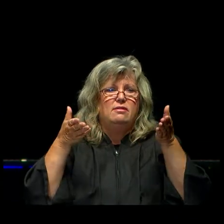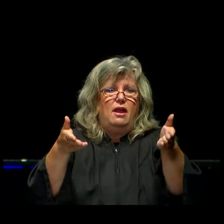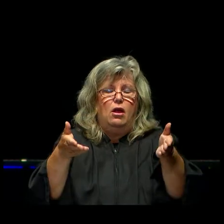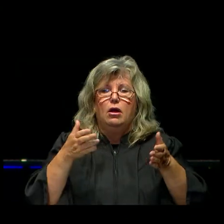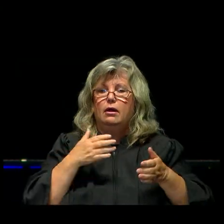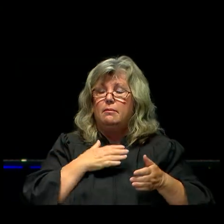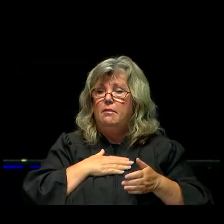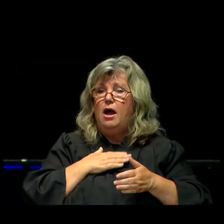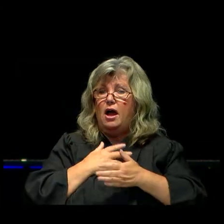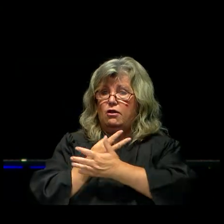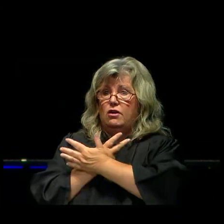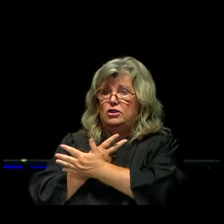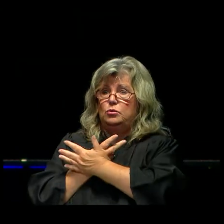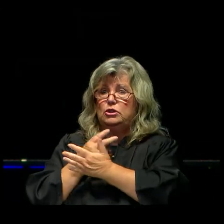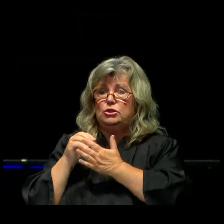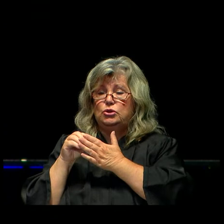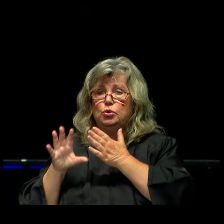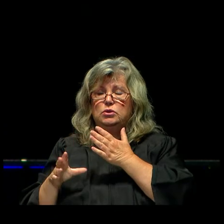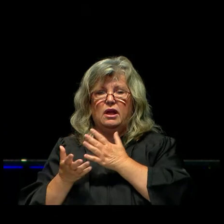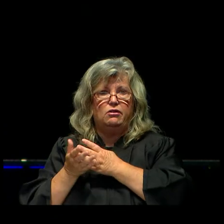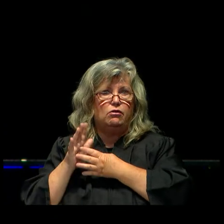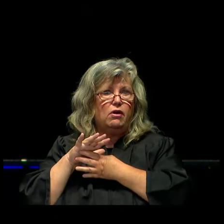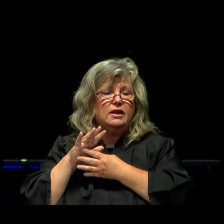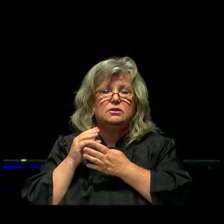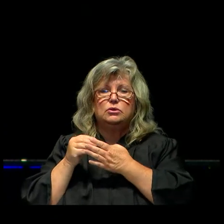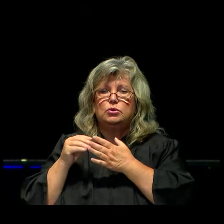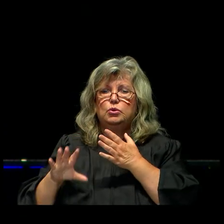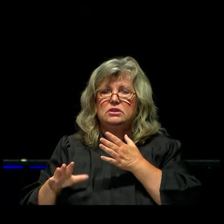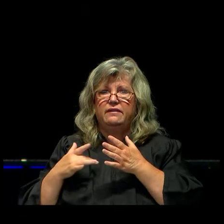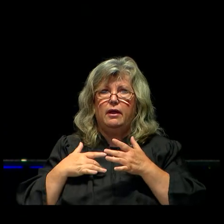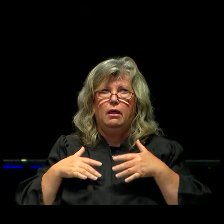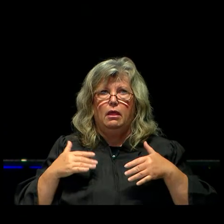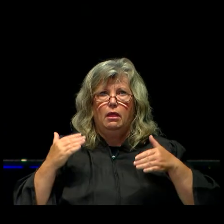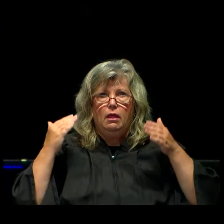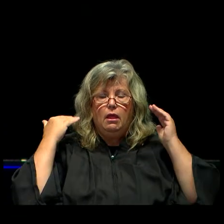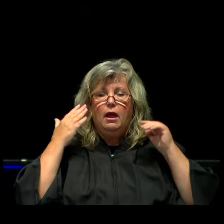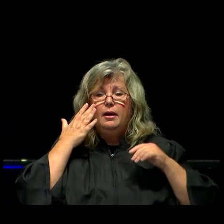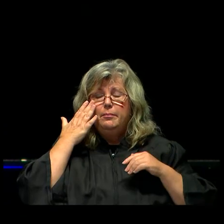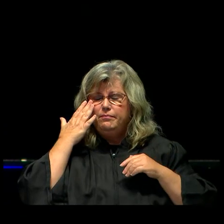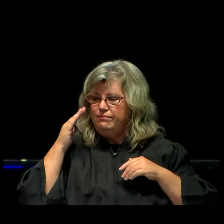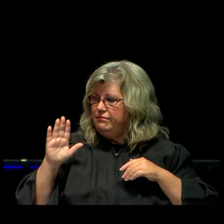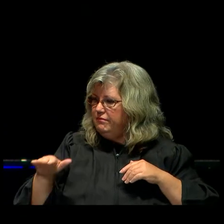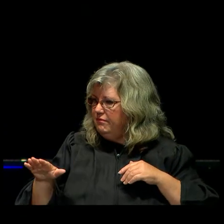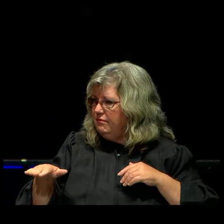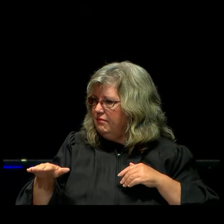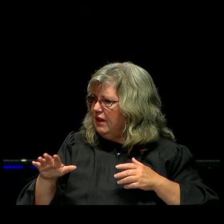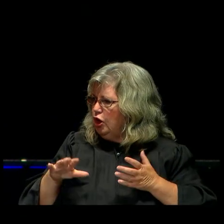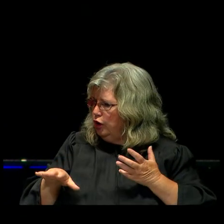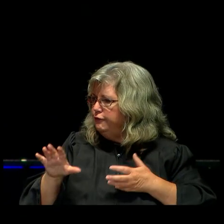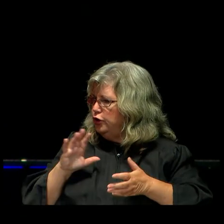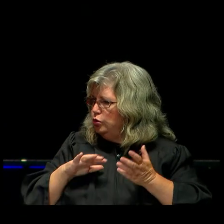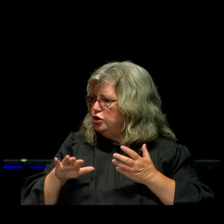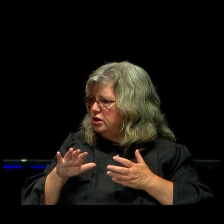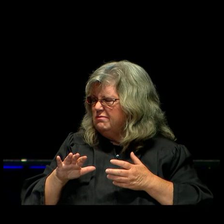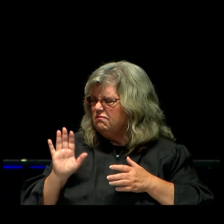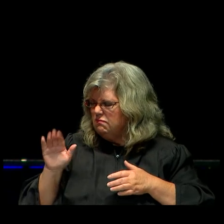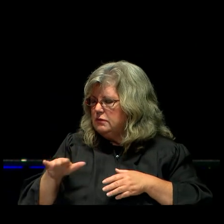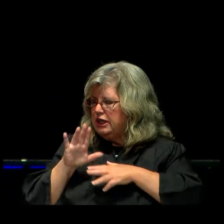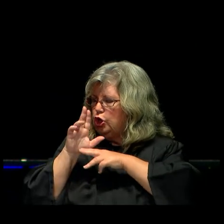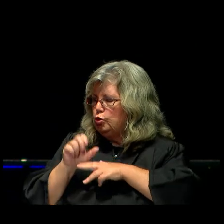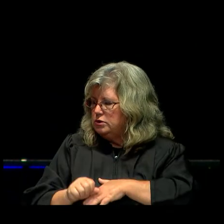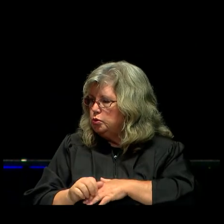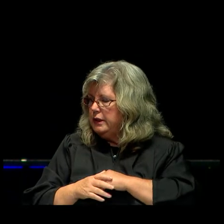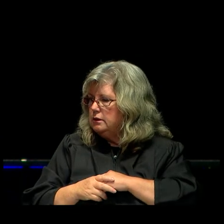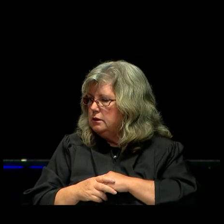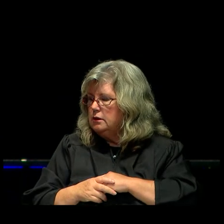students, undergraduate students, they'd be overwhelmed. And I remember saying to them, confusion, get used to it.